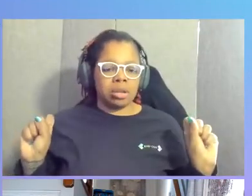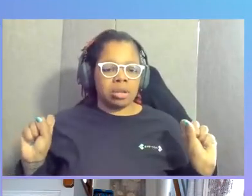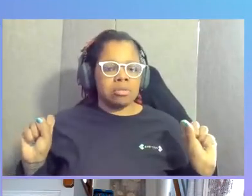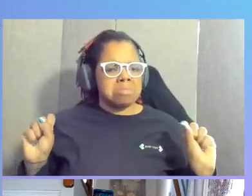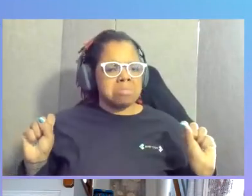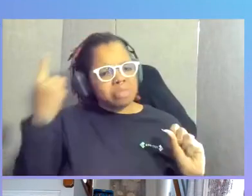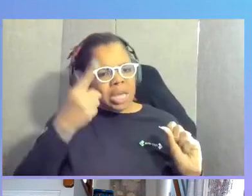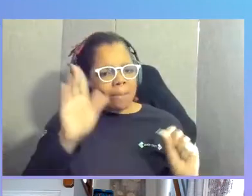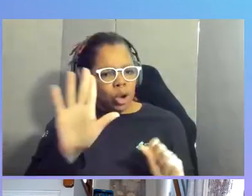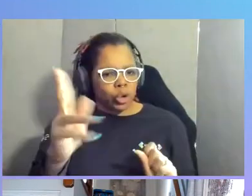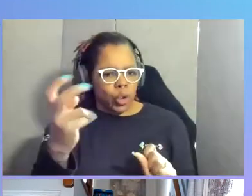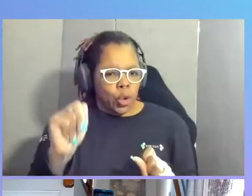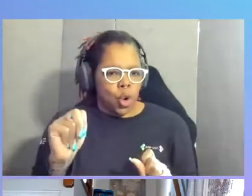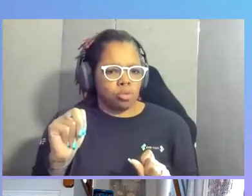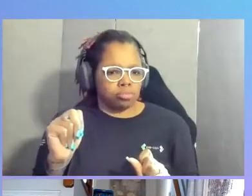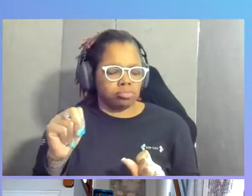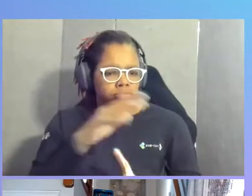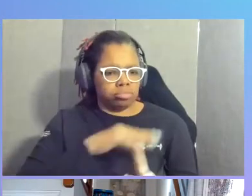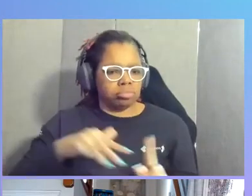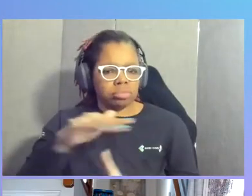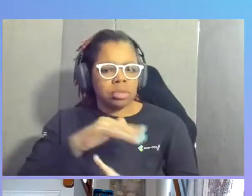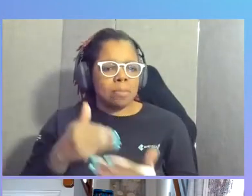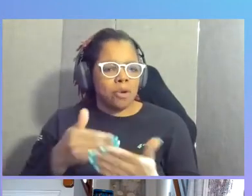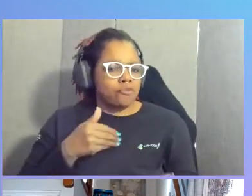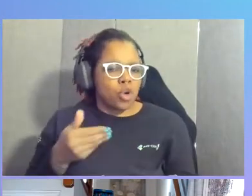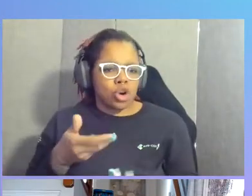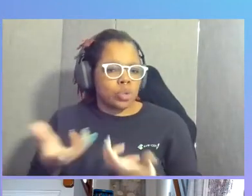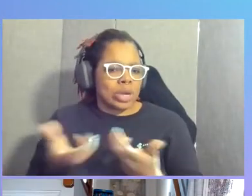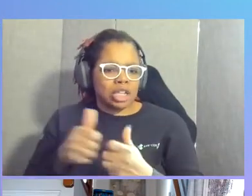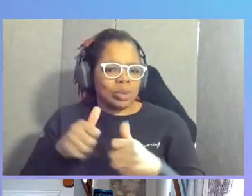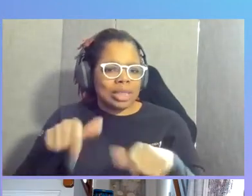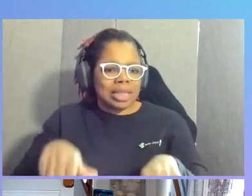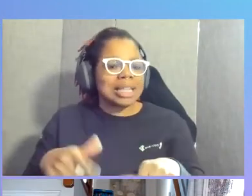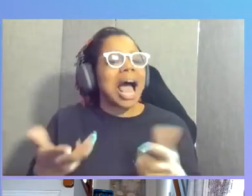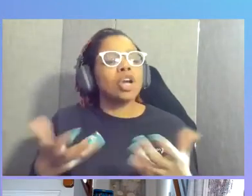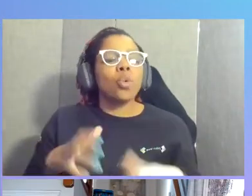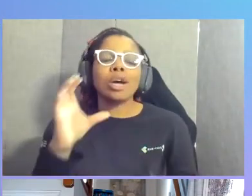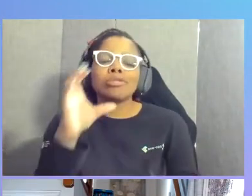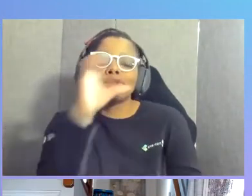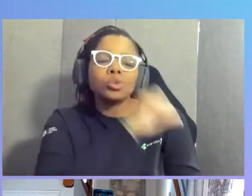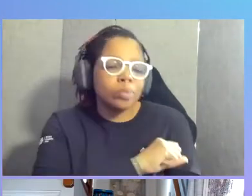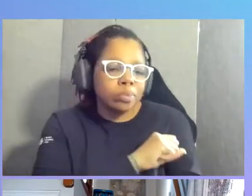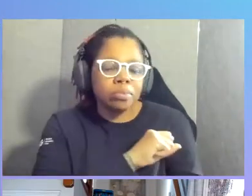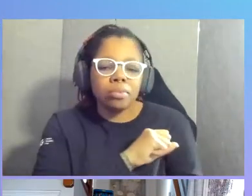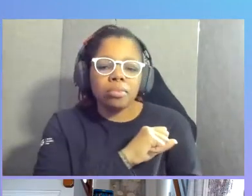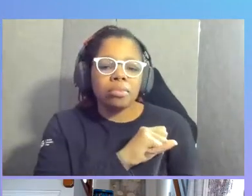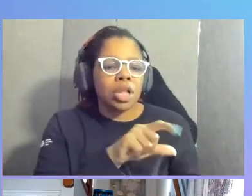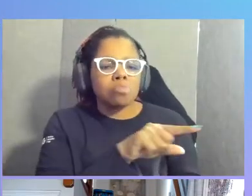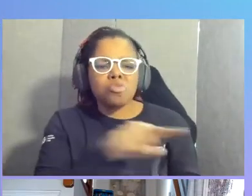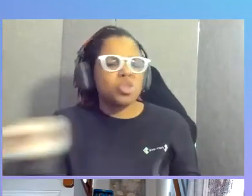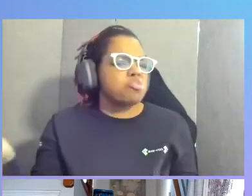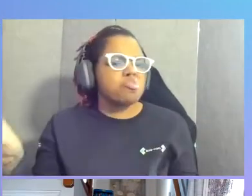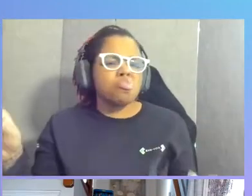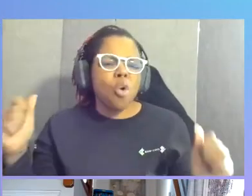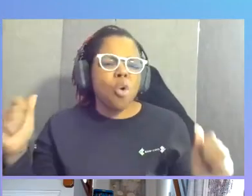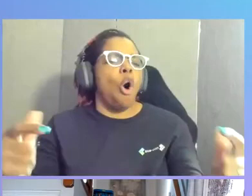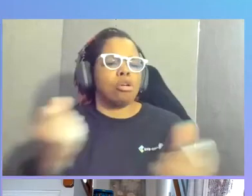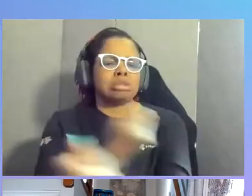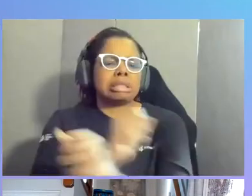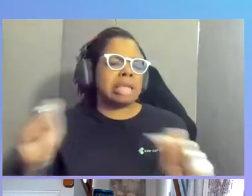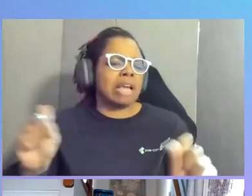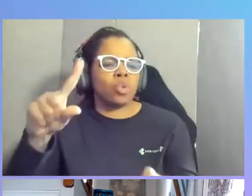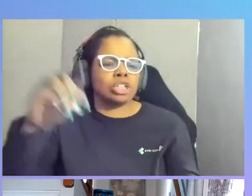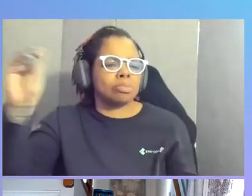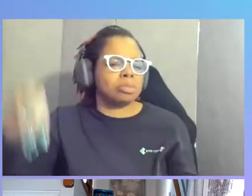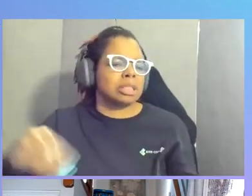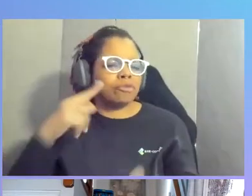on your own judgment of risk before you engage with any of this, right? Because I don't want to presume that you're safe to do whatever in whatever